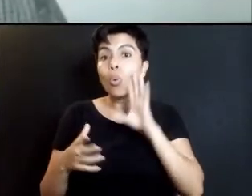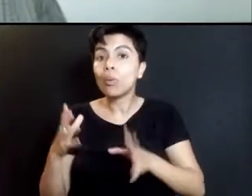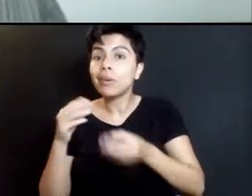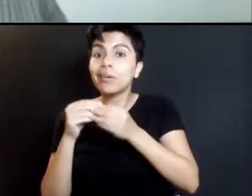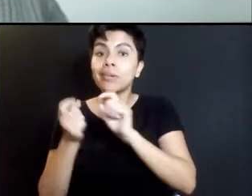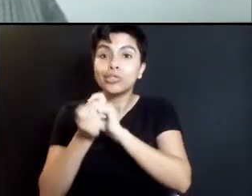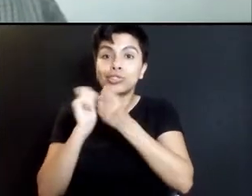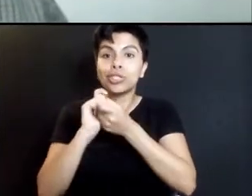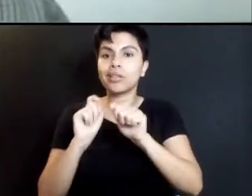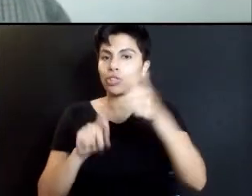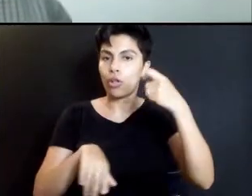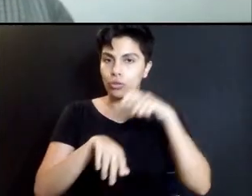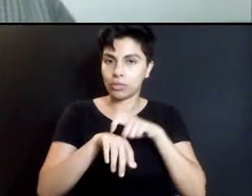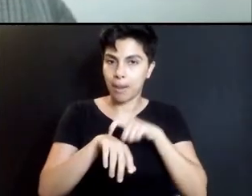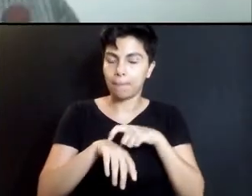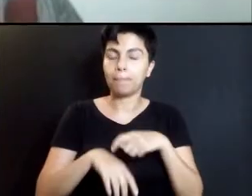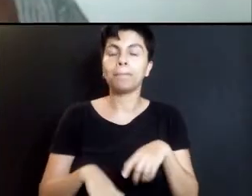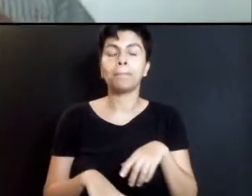a different time.